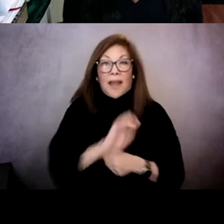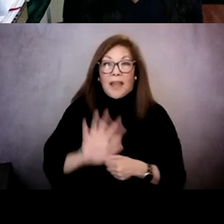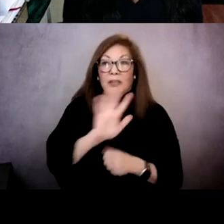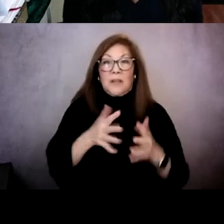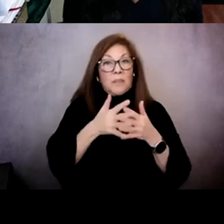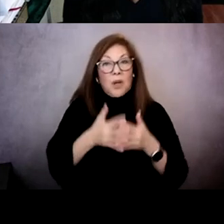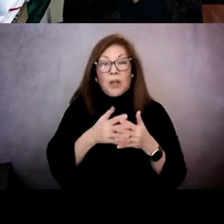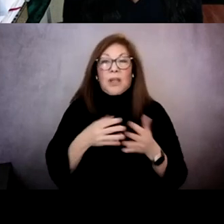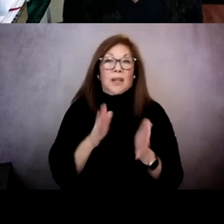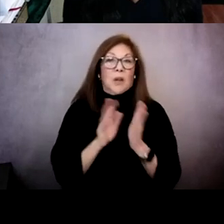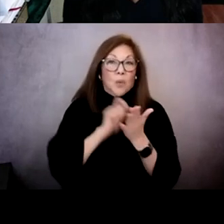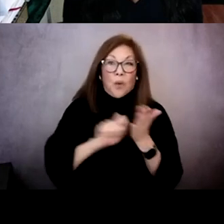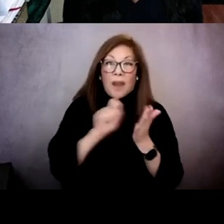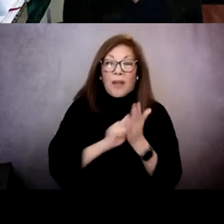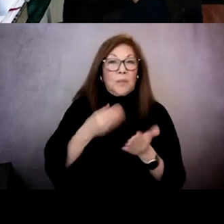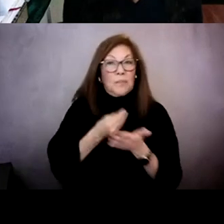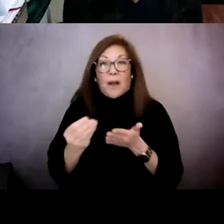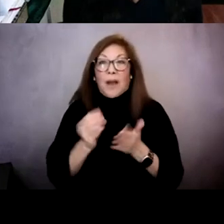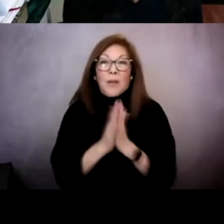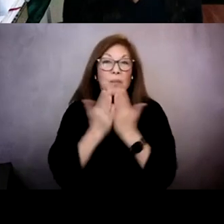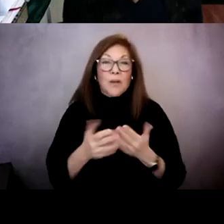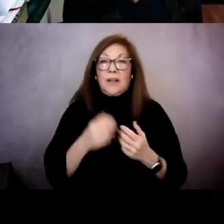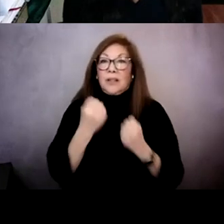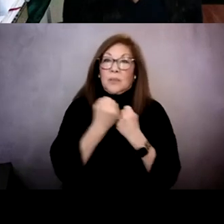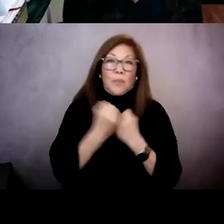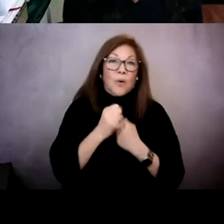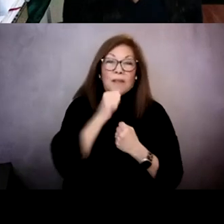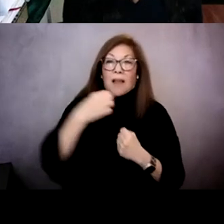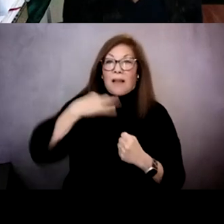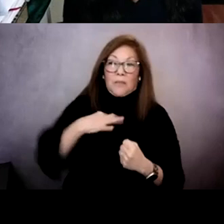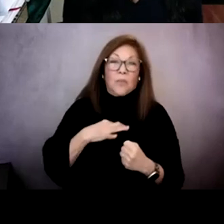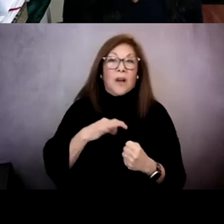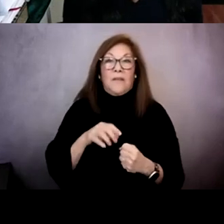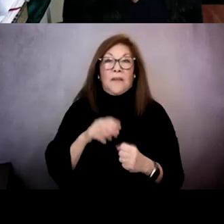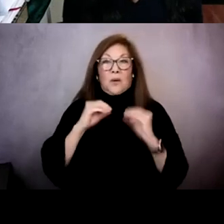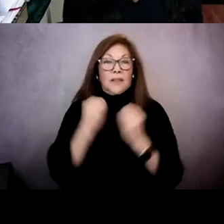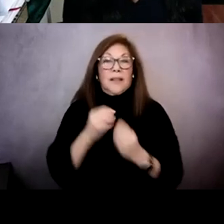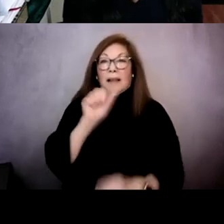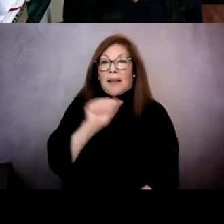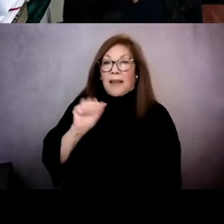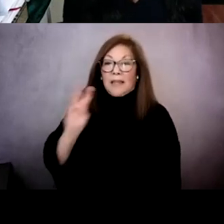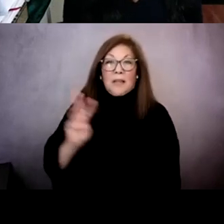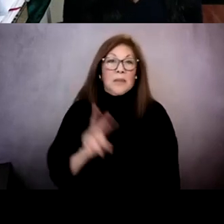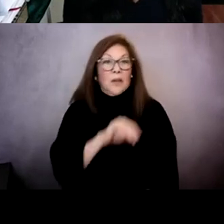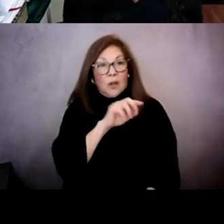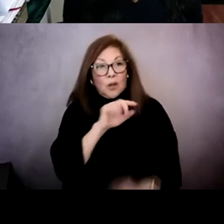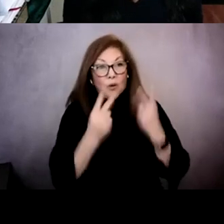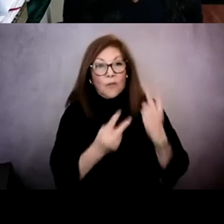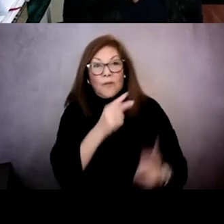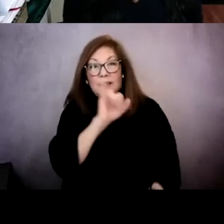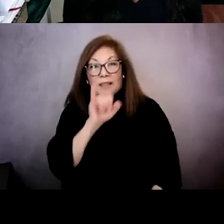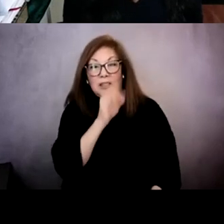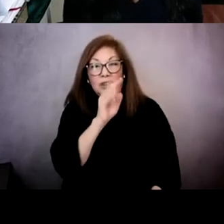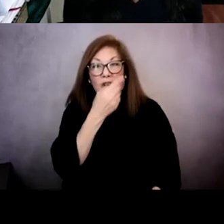purchase their books, pre-order them, support nonprofits like AAWW, go get a Juggernaut subscription, go visit the Smithsonian and help